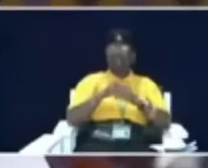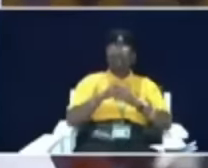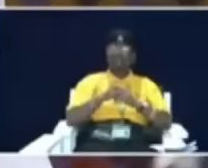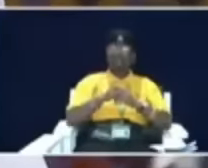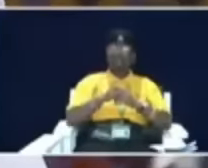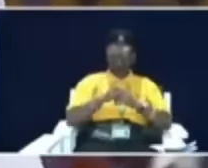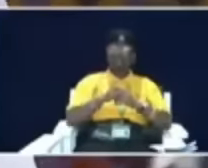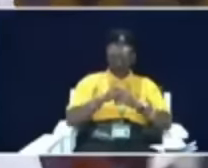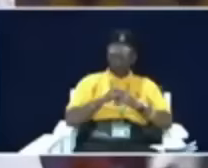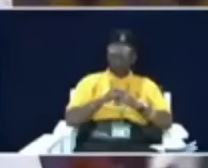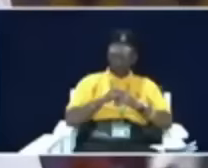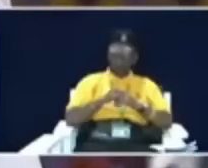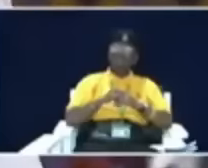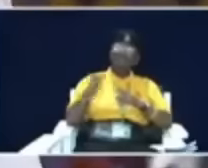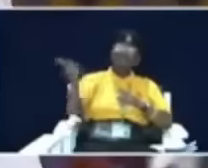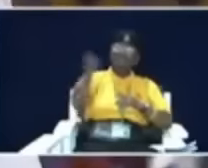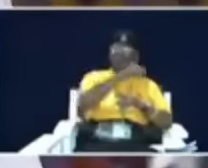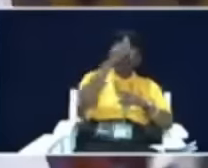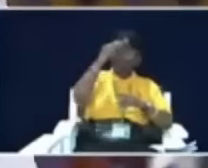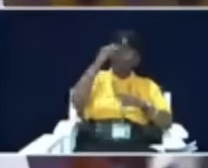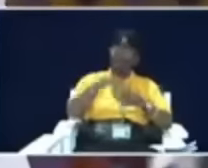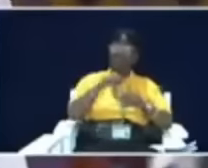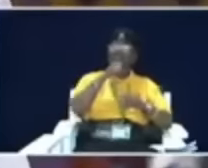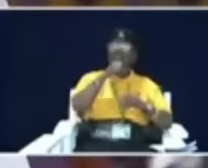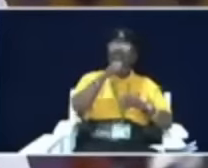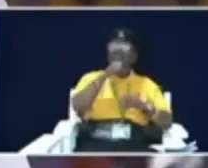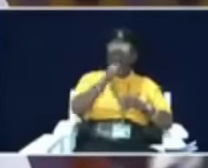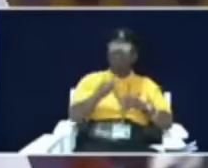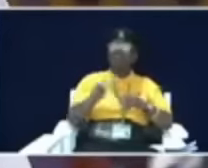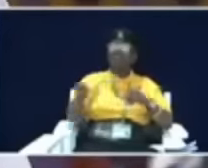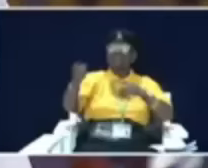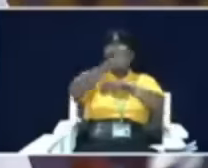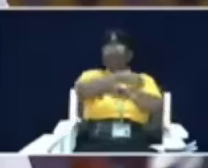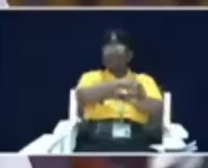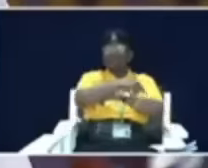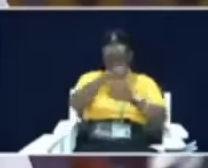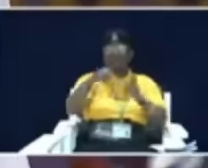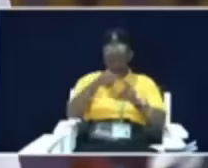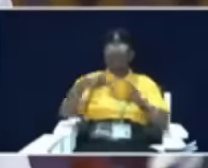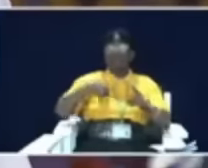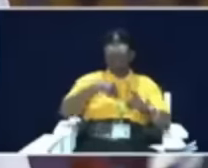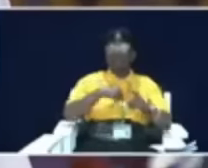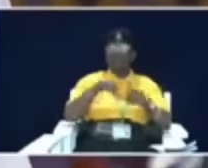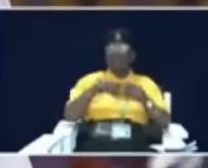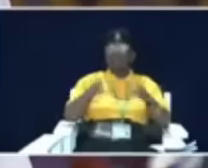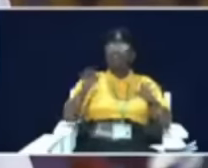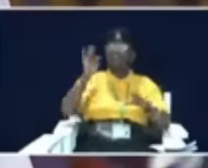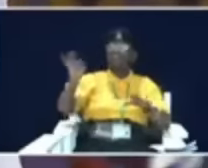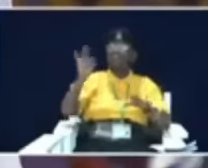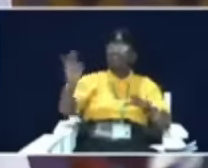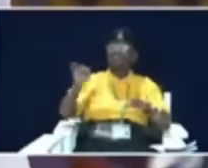And in the olden days, when we finished preaching in the Redeemed Christian Church of